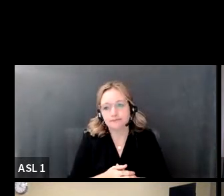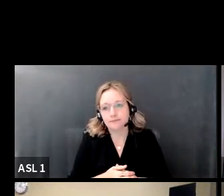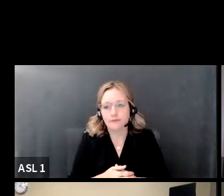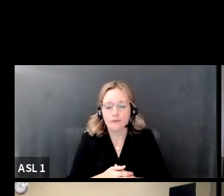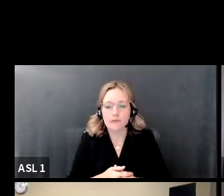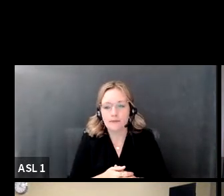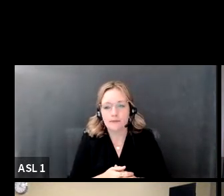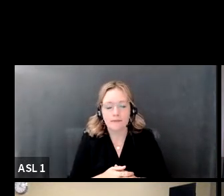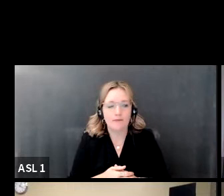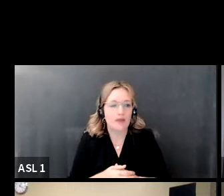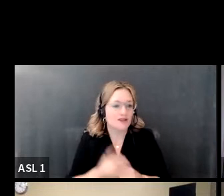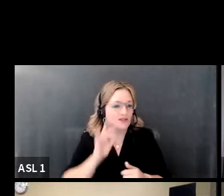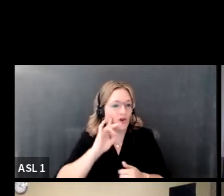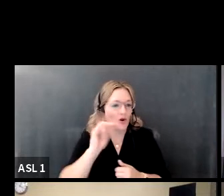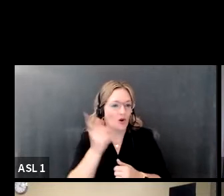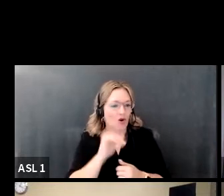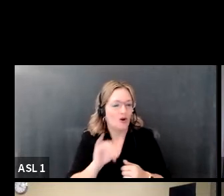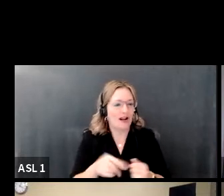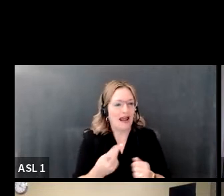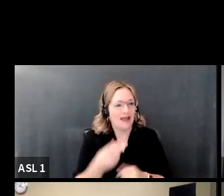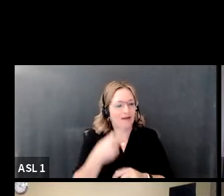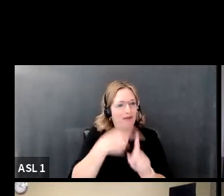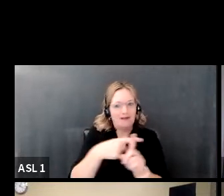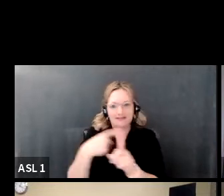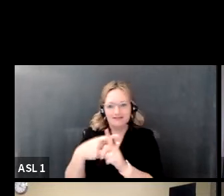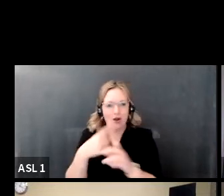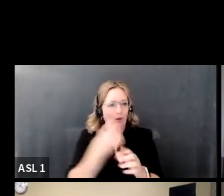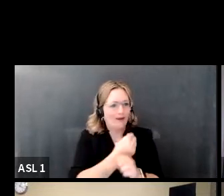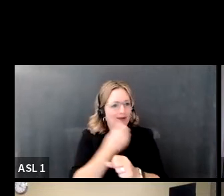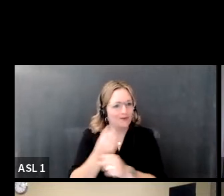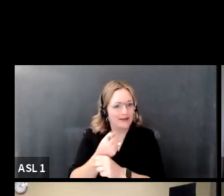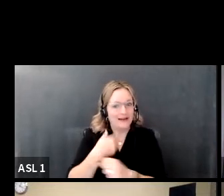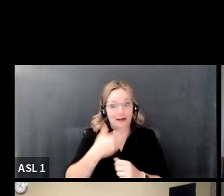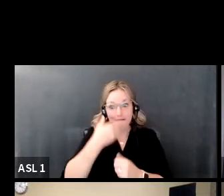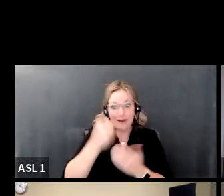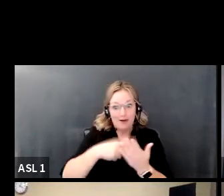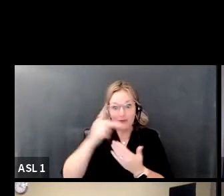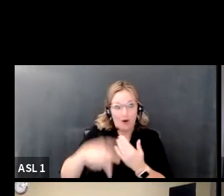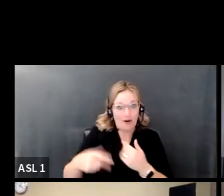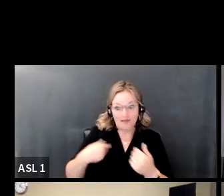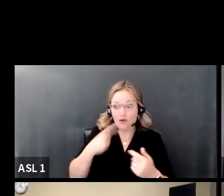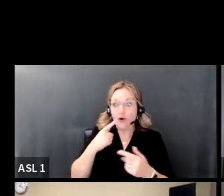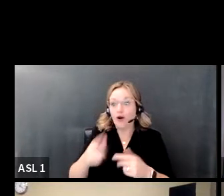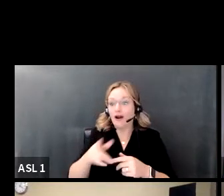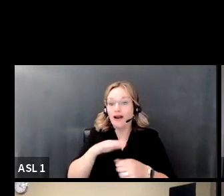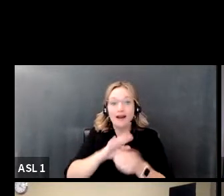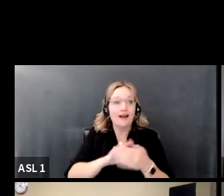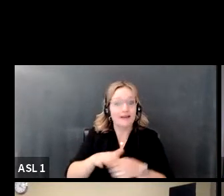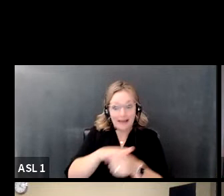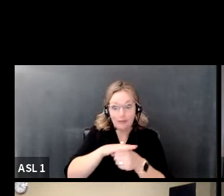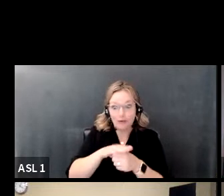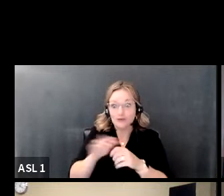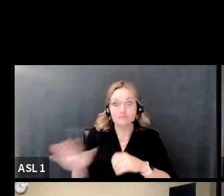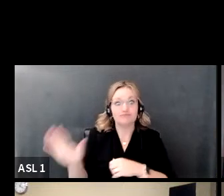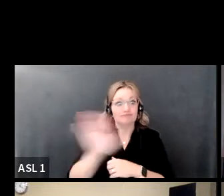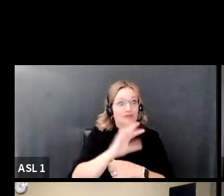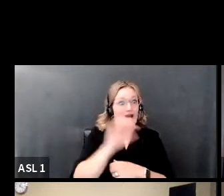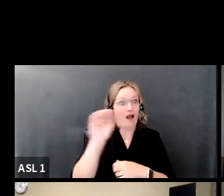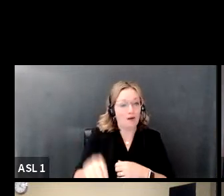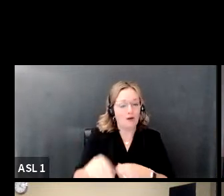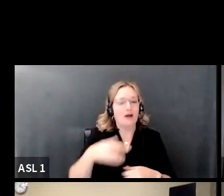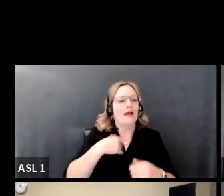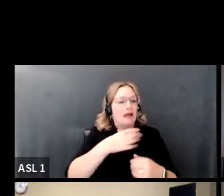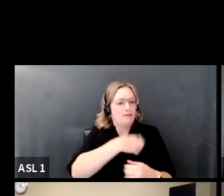end up feeding two birds with one seed because you get the better programs in all the neighborhoods all across ottawa and you get the better response times as